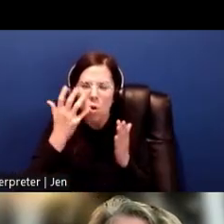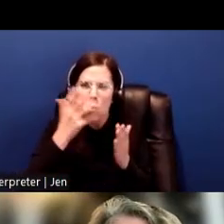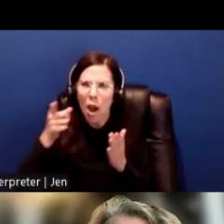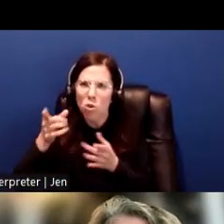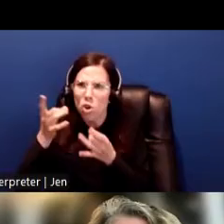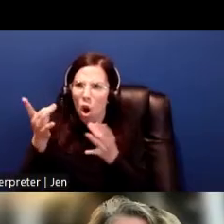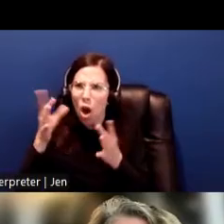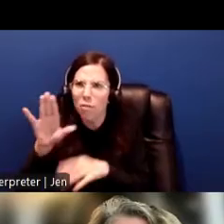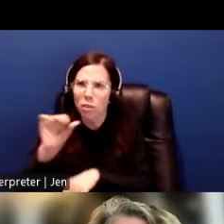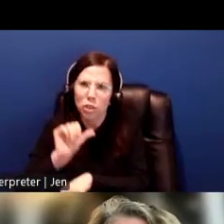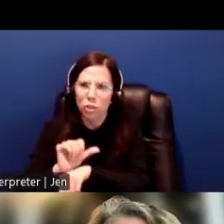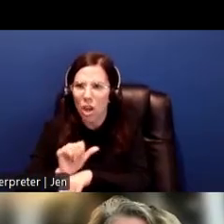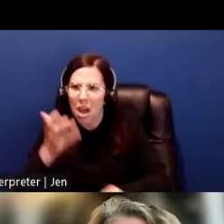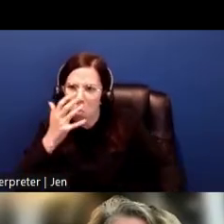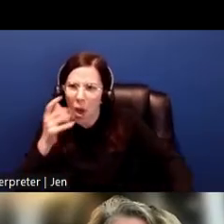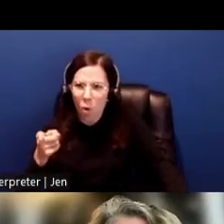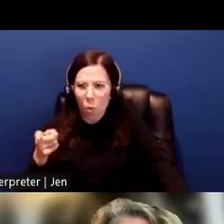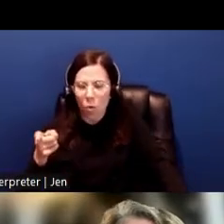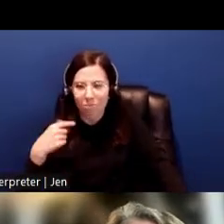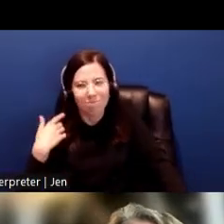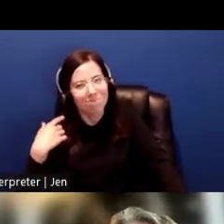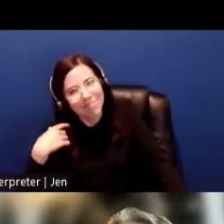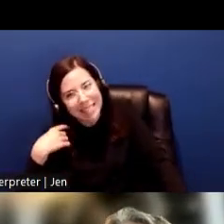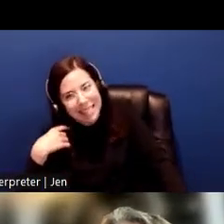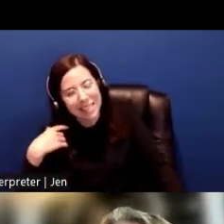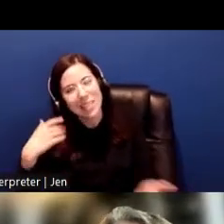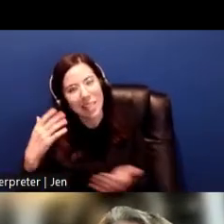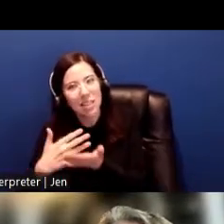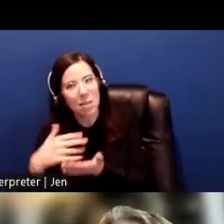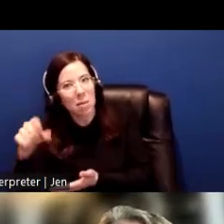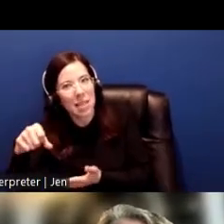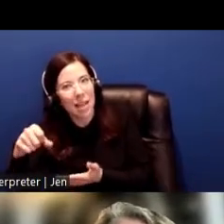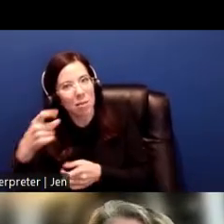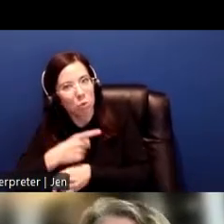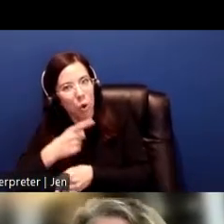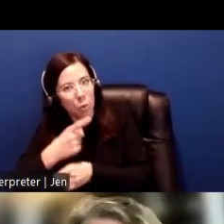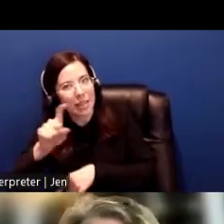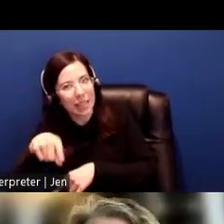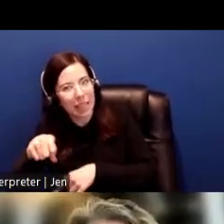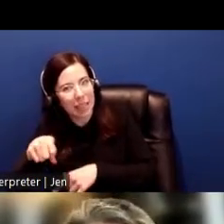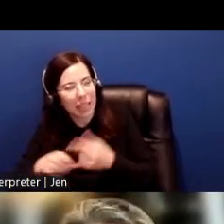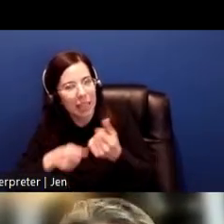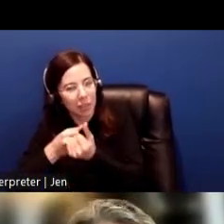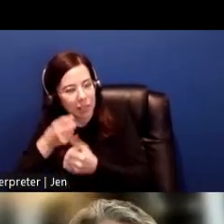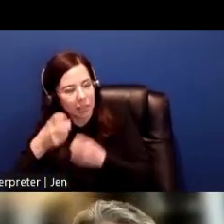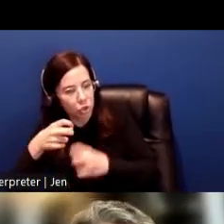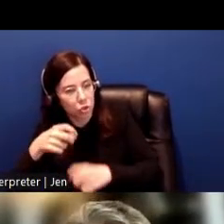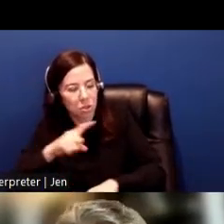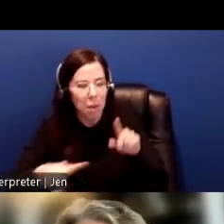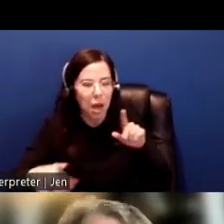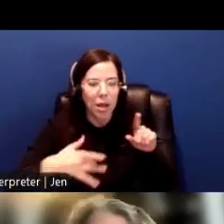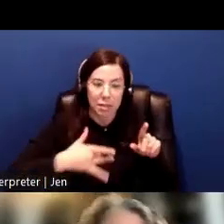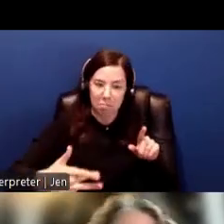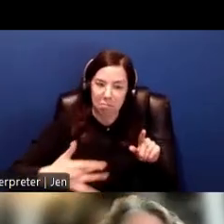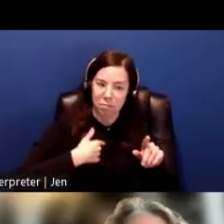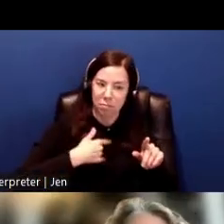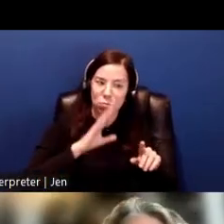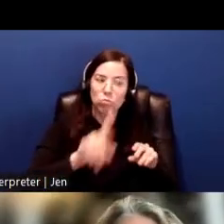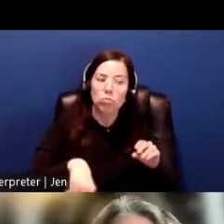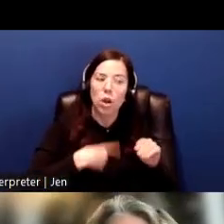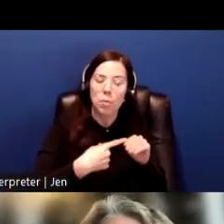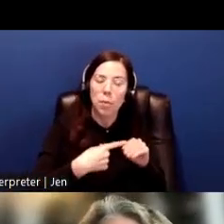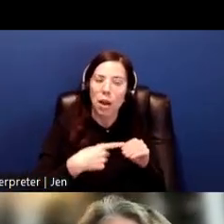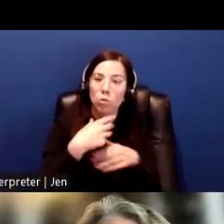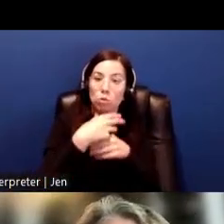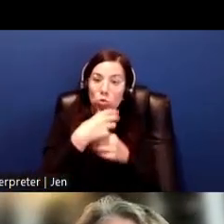jobs. So there are times for that, and there may be advocacy issues, but initially what I'm trying to do is to develop